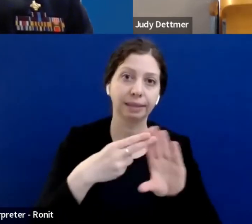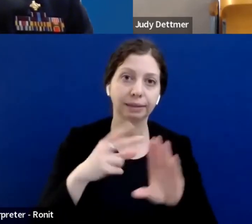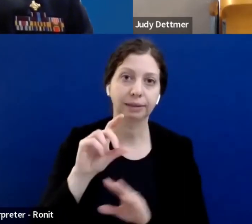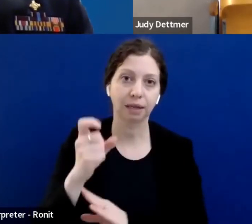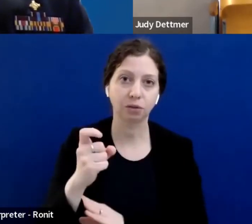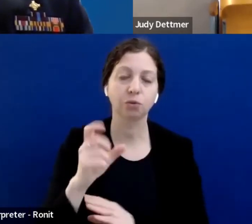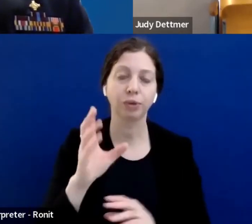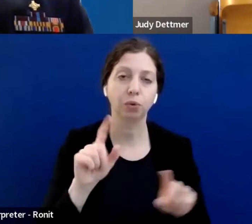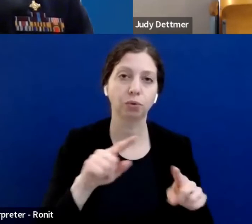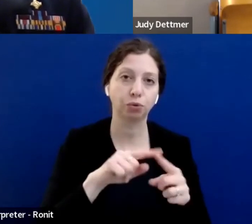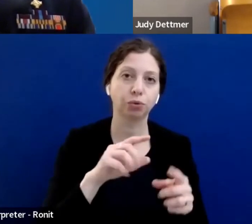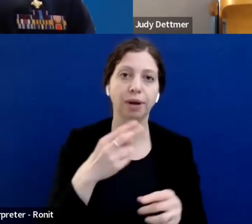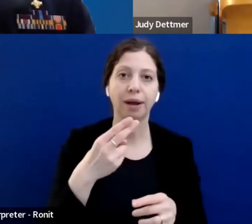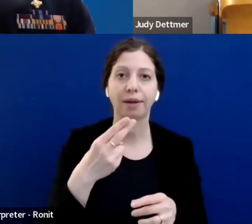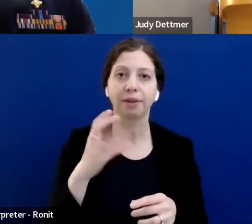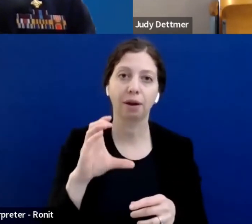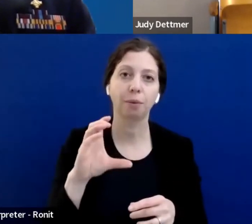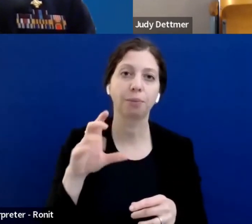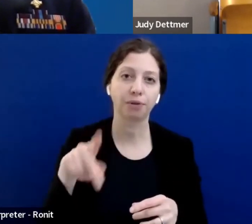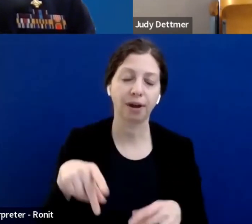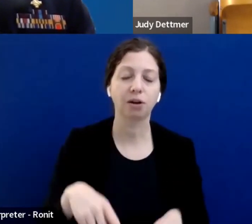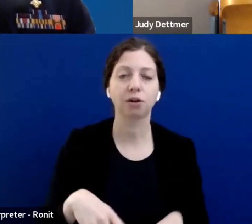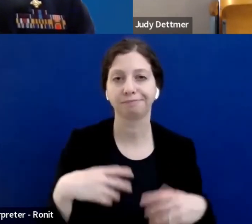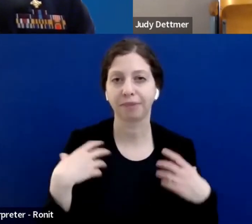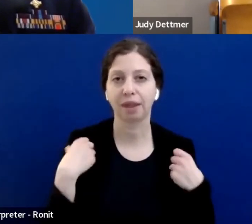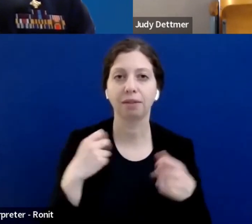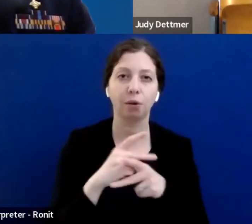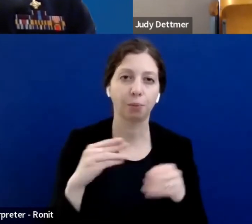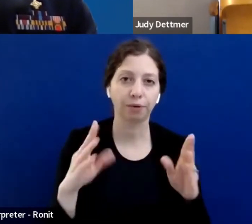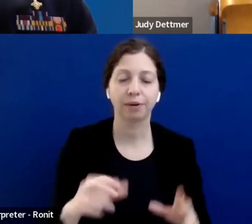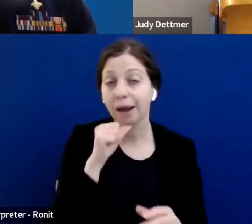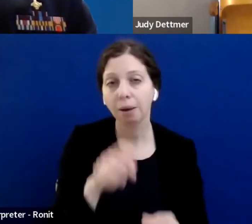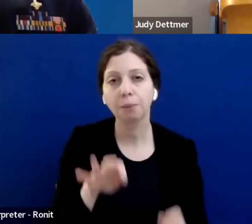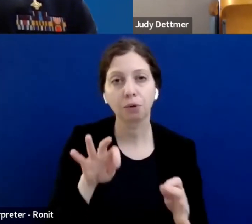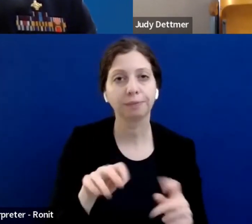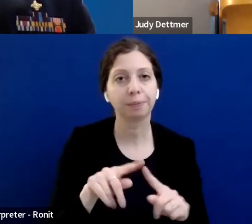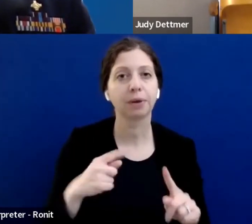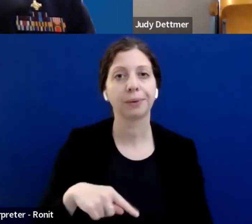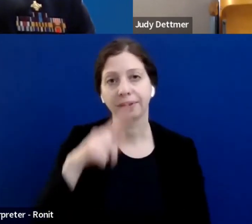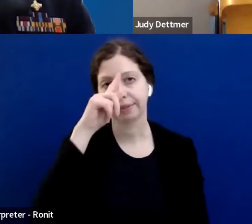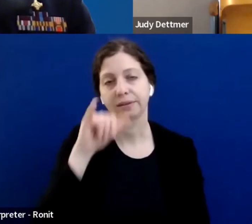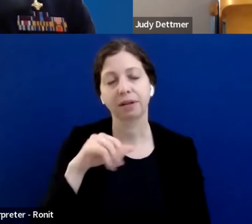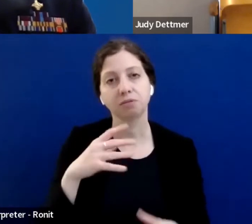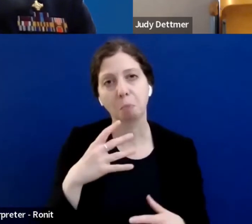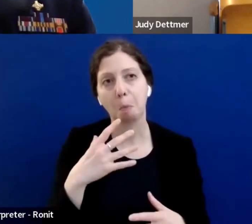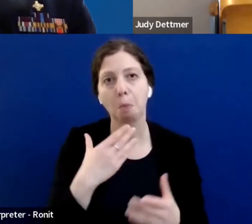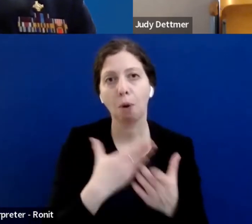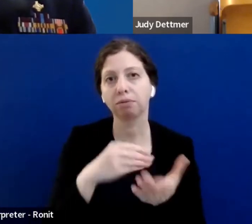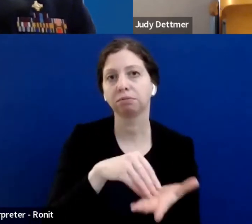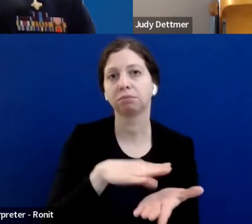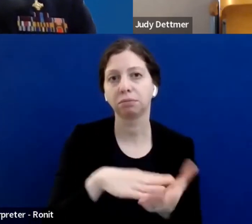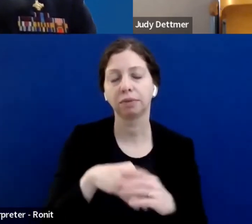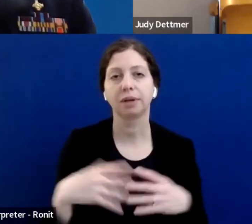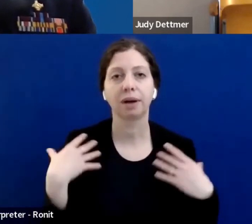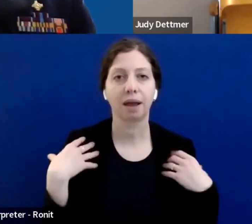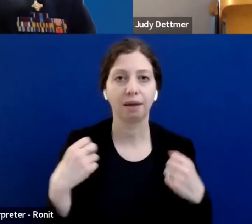healthcare provider. It's not perfect, but we do think that is pretty well captured in the healthcare